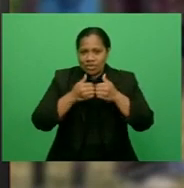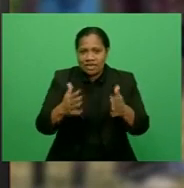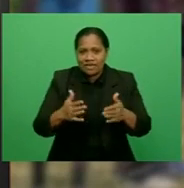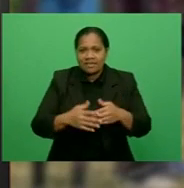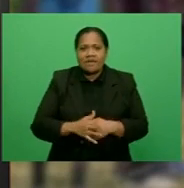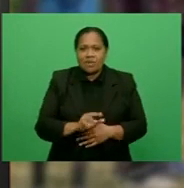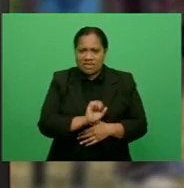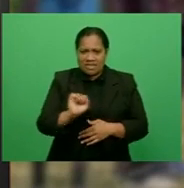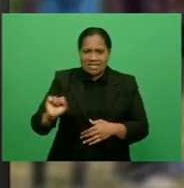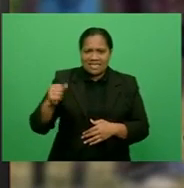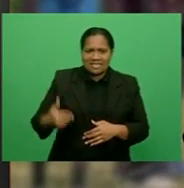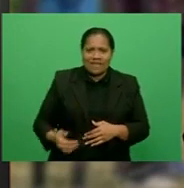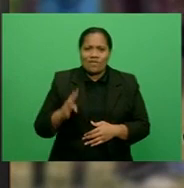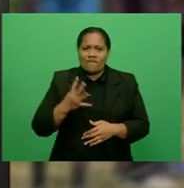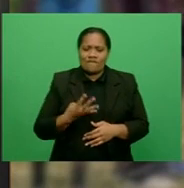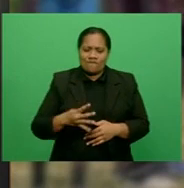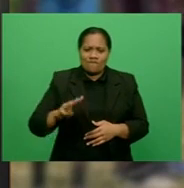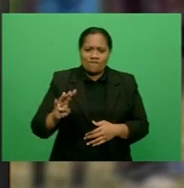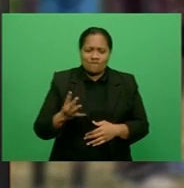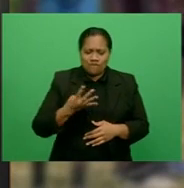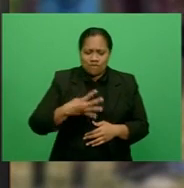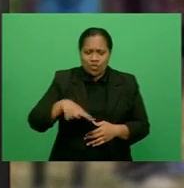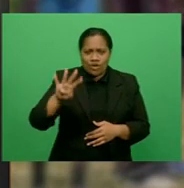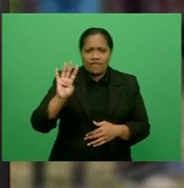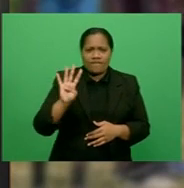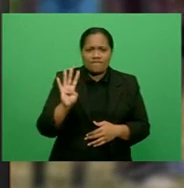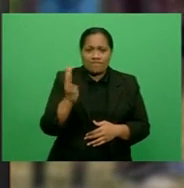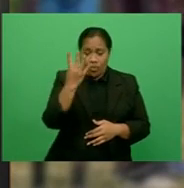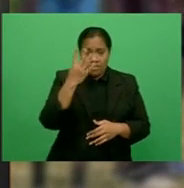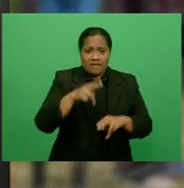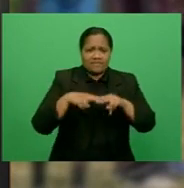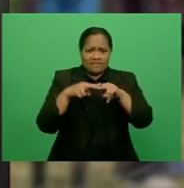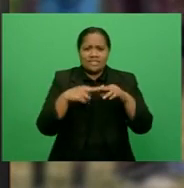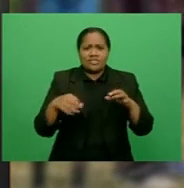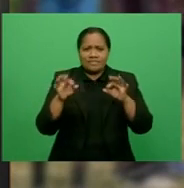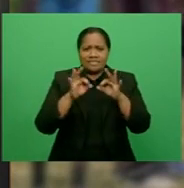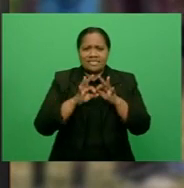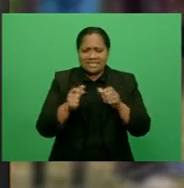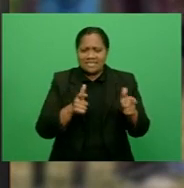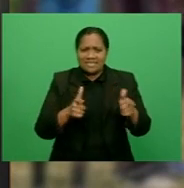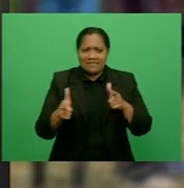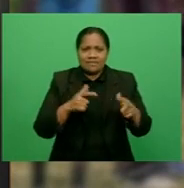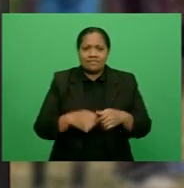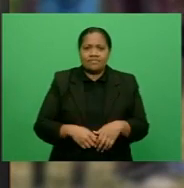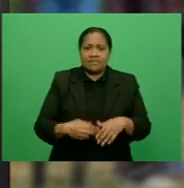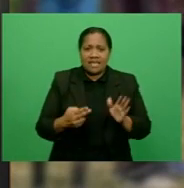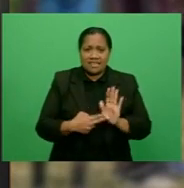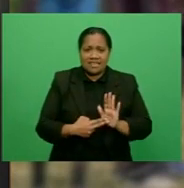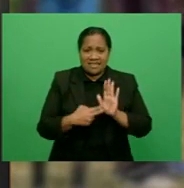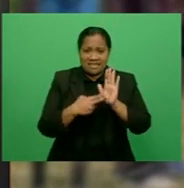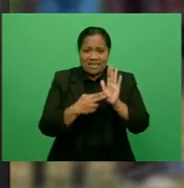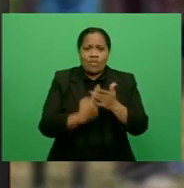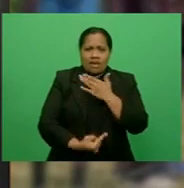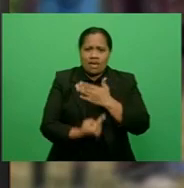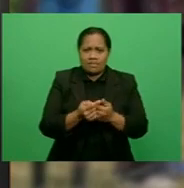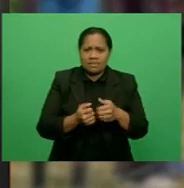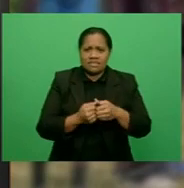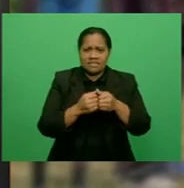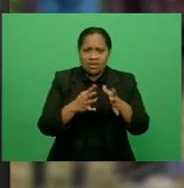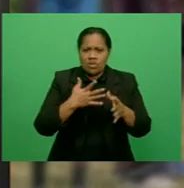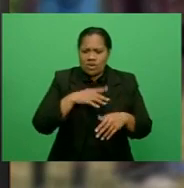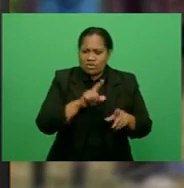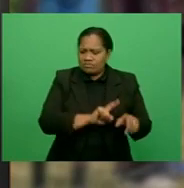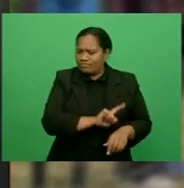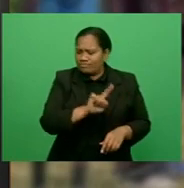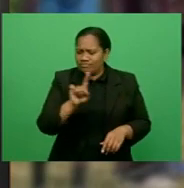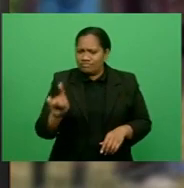side during the 44th Fiji Beiber Maris Sevens. The Nandi Bays left yesterday for the tournament as they want to adapt to the silver weather.